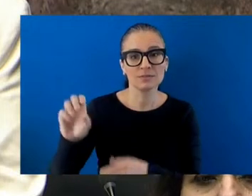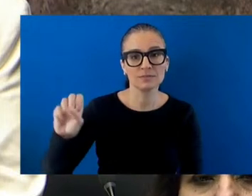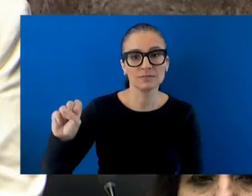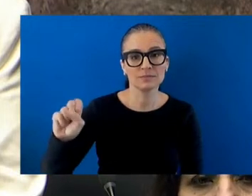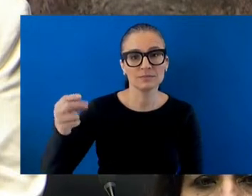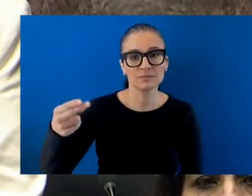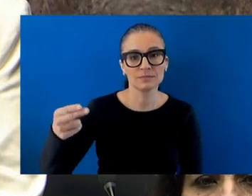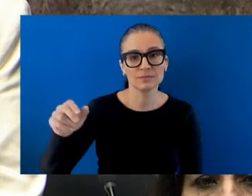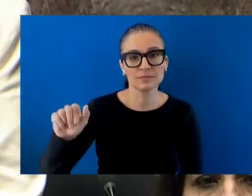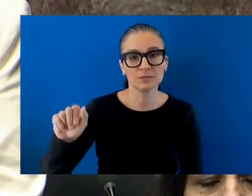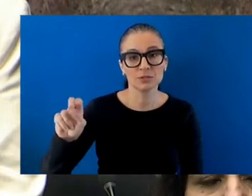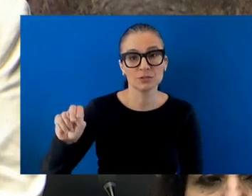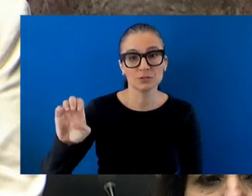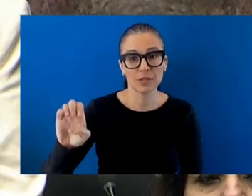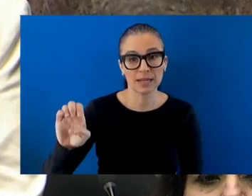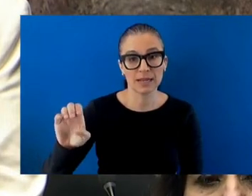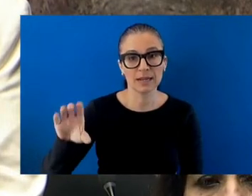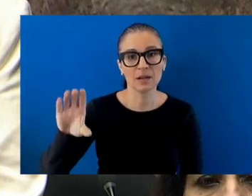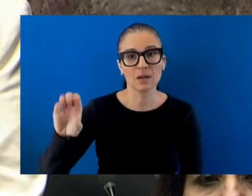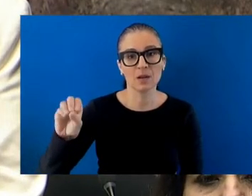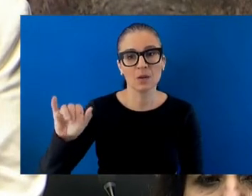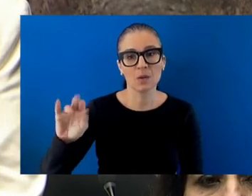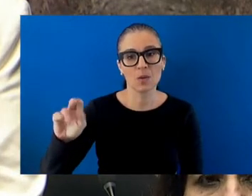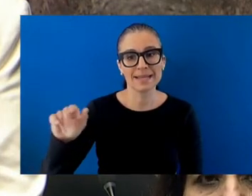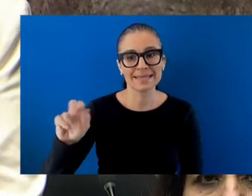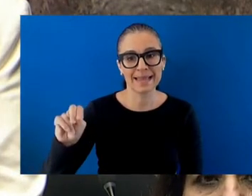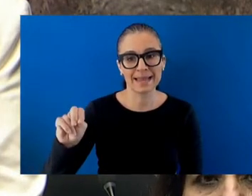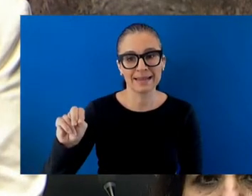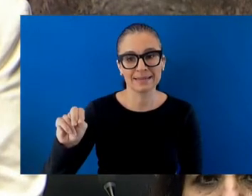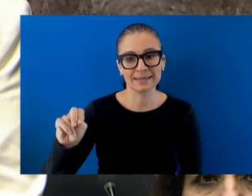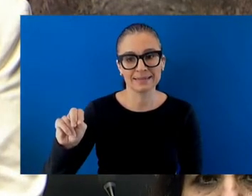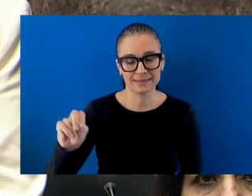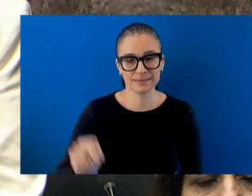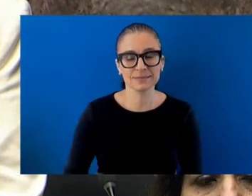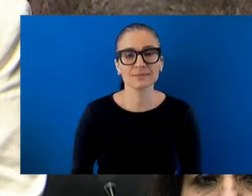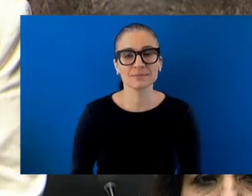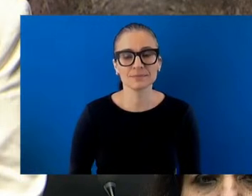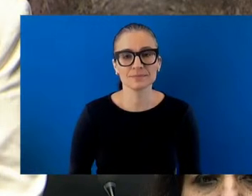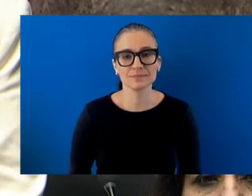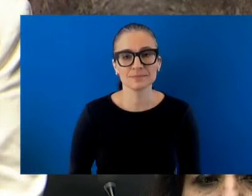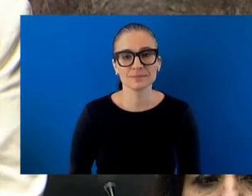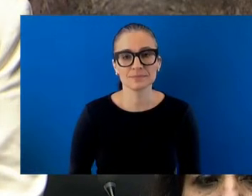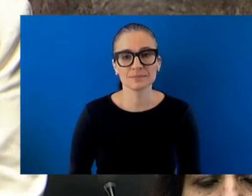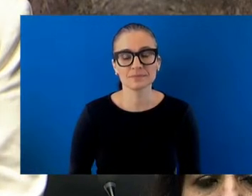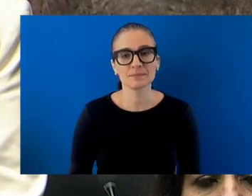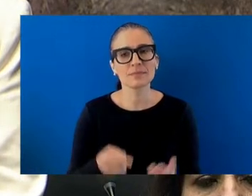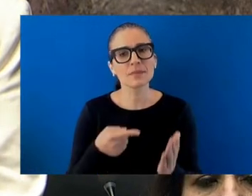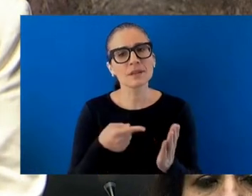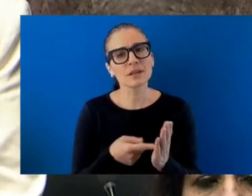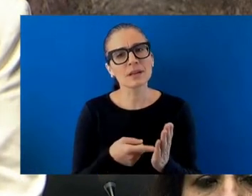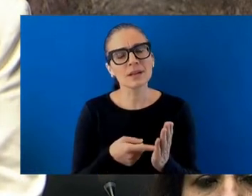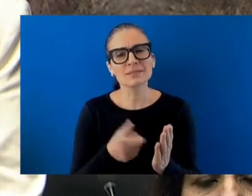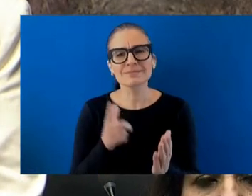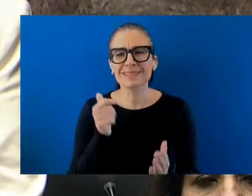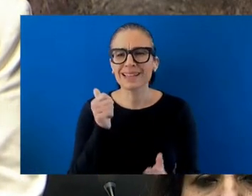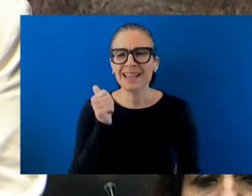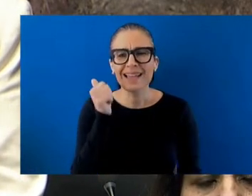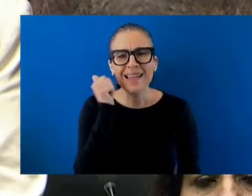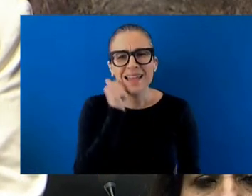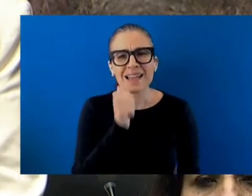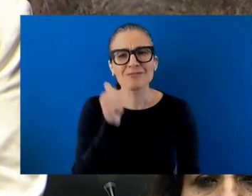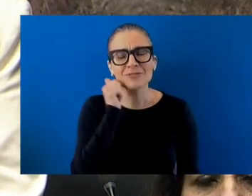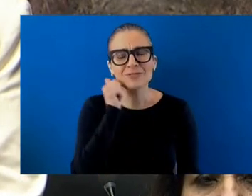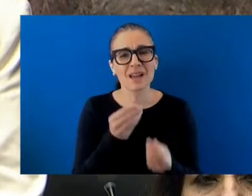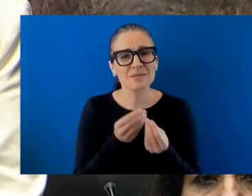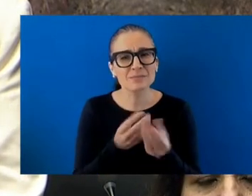this assignment. Shine, you must teach this by example. So hand out sunglasses and do not dim yourself for the sake of